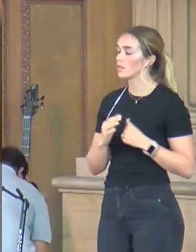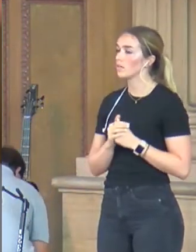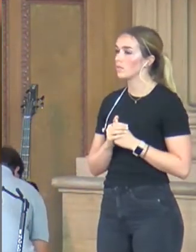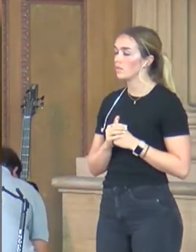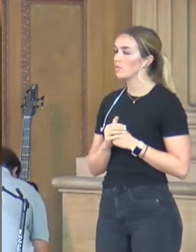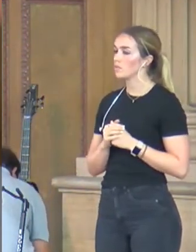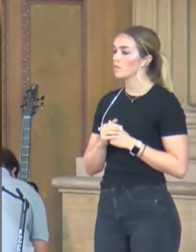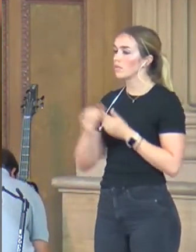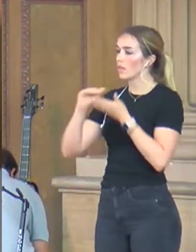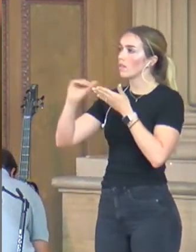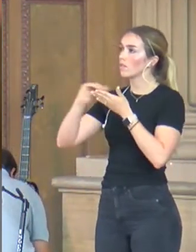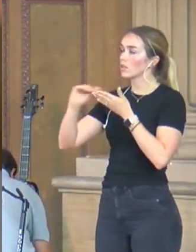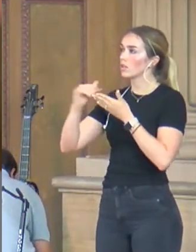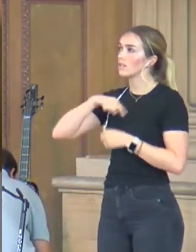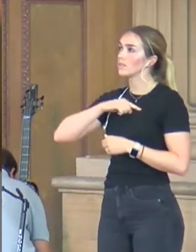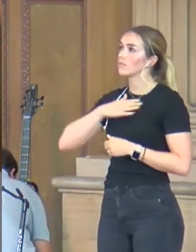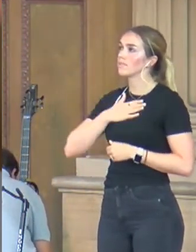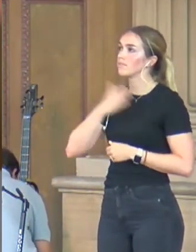Forgive us.